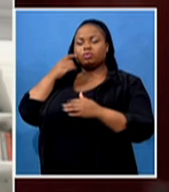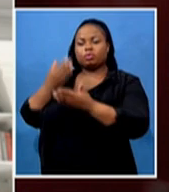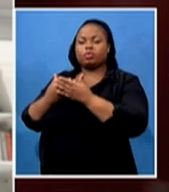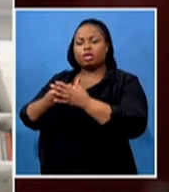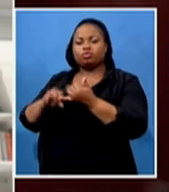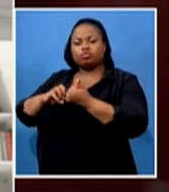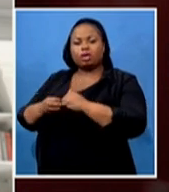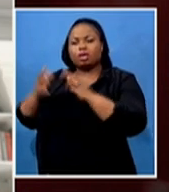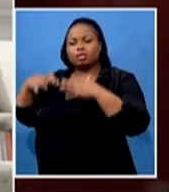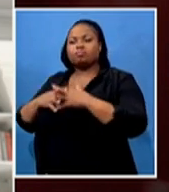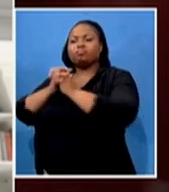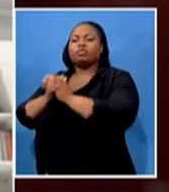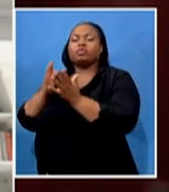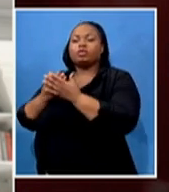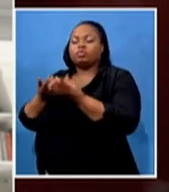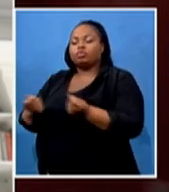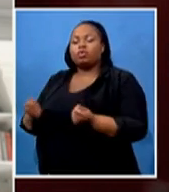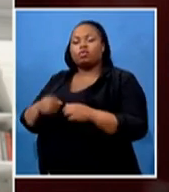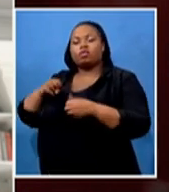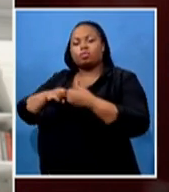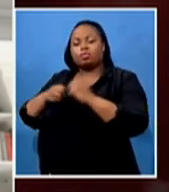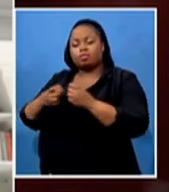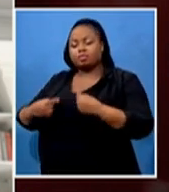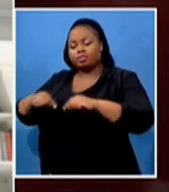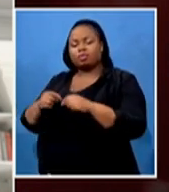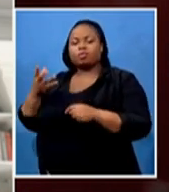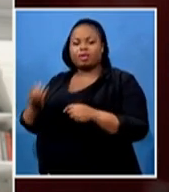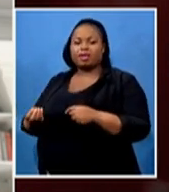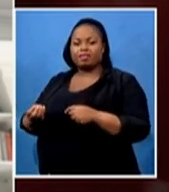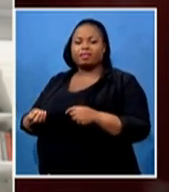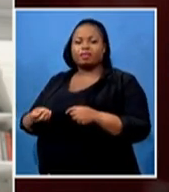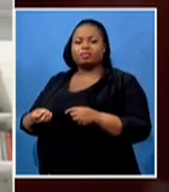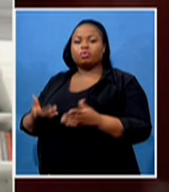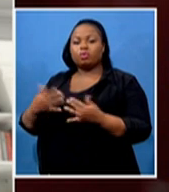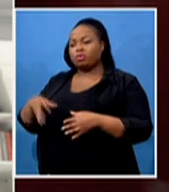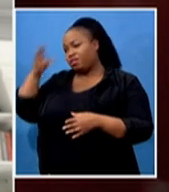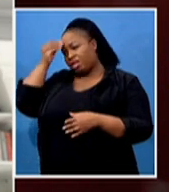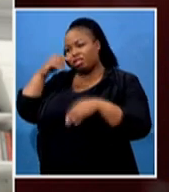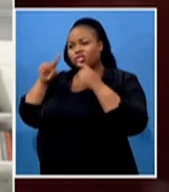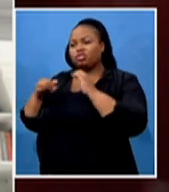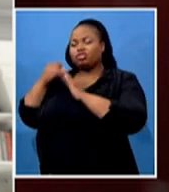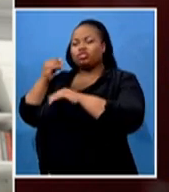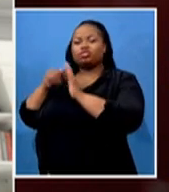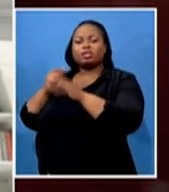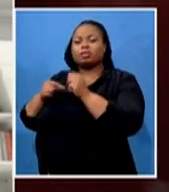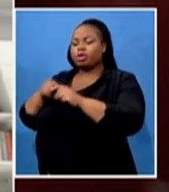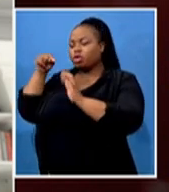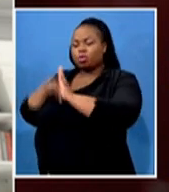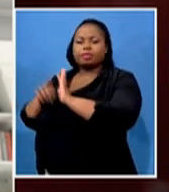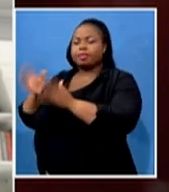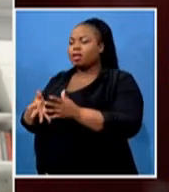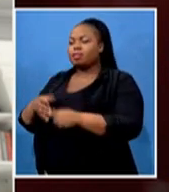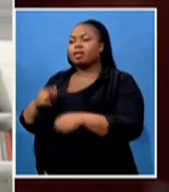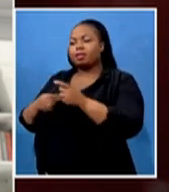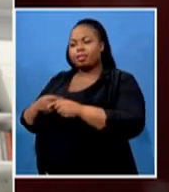and generations previously have not solved. So therefore, learning is not about just content. It's about the environment where you find yourselves at. Second,